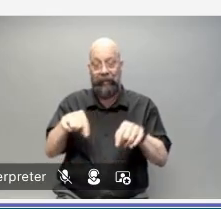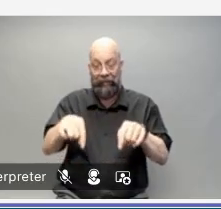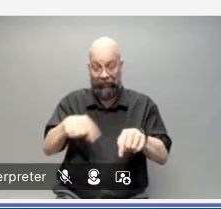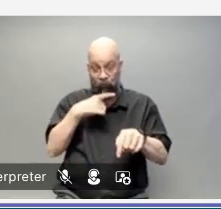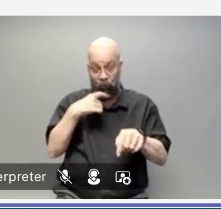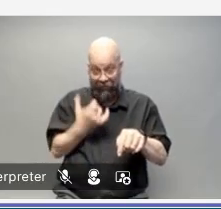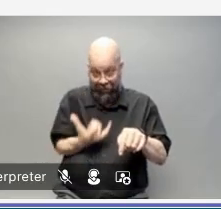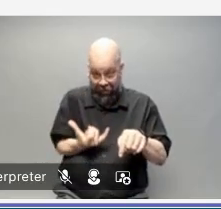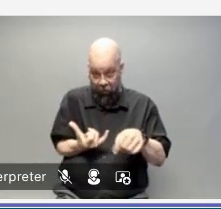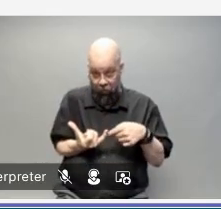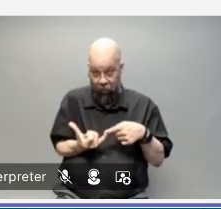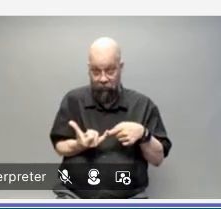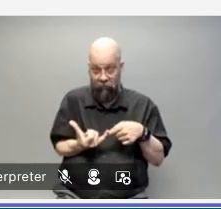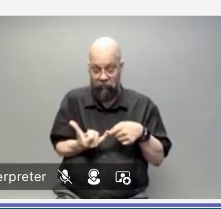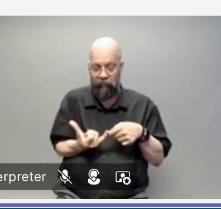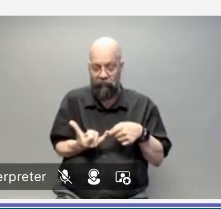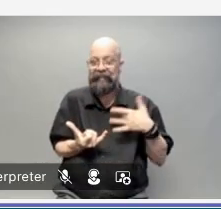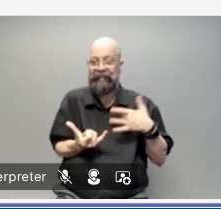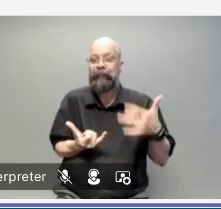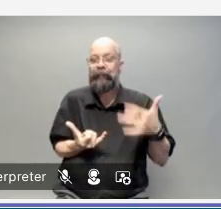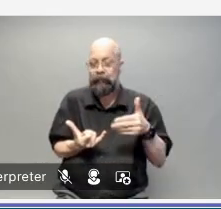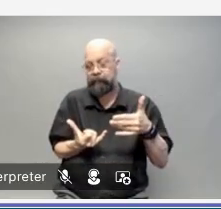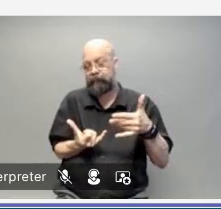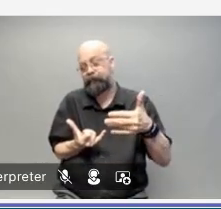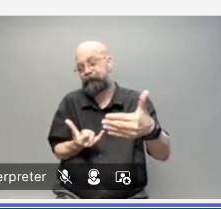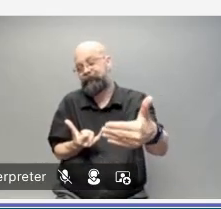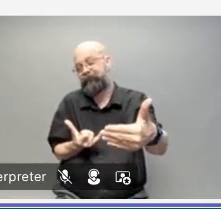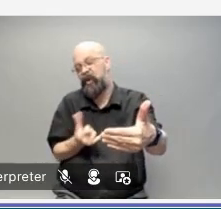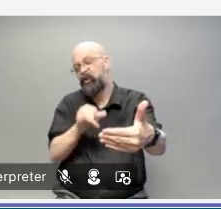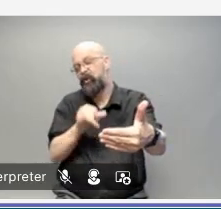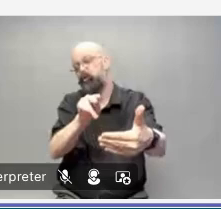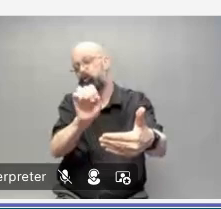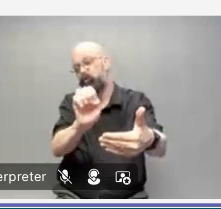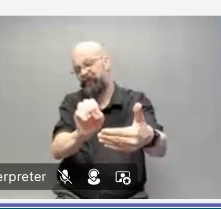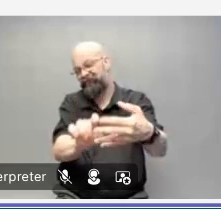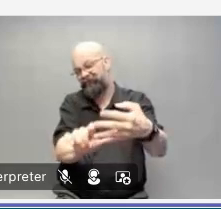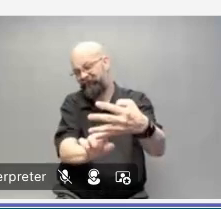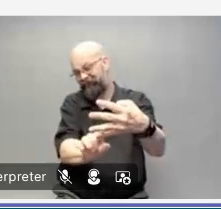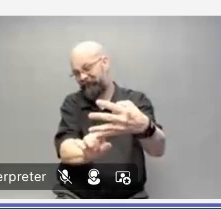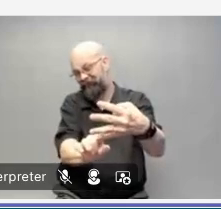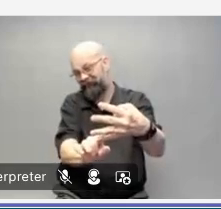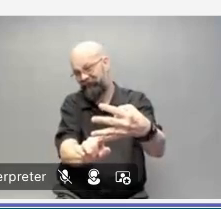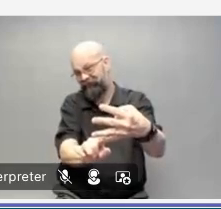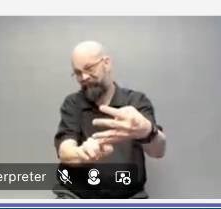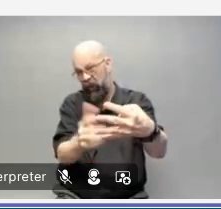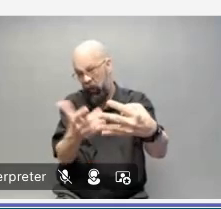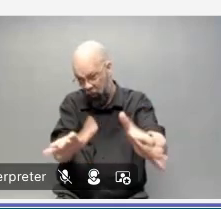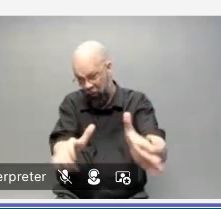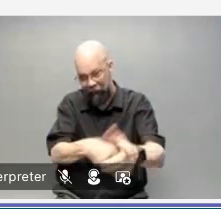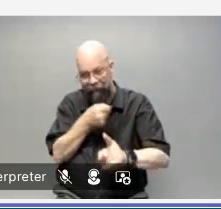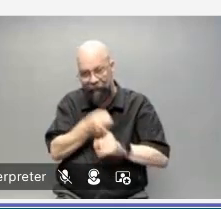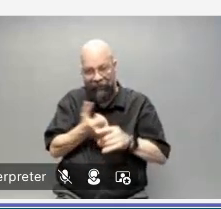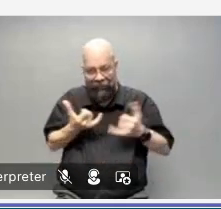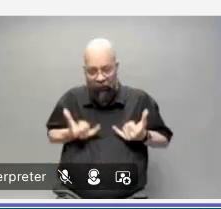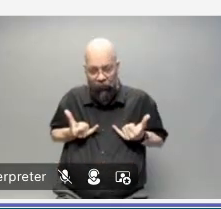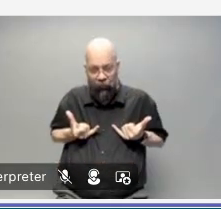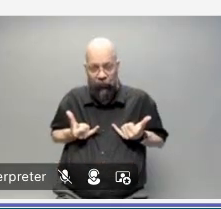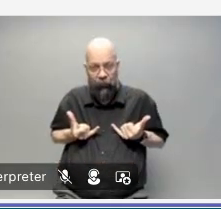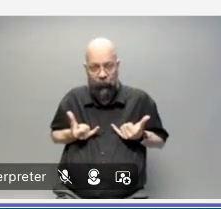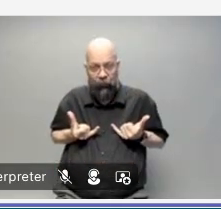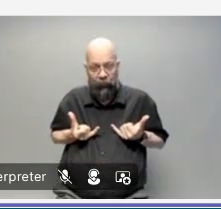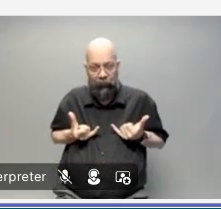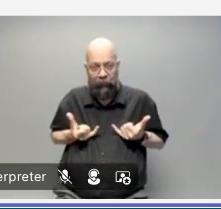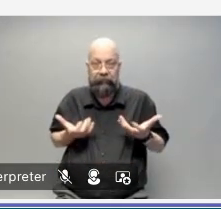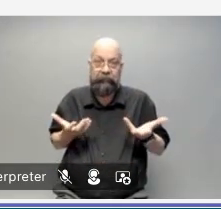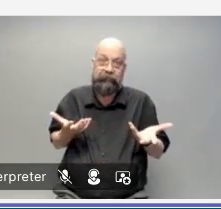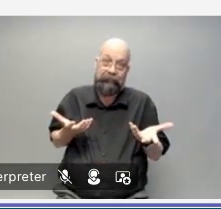would be in like the end of June. So, and we're starting to see fire activity increasing across the area.